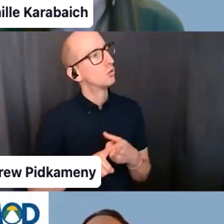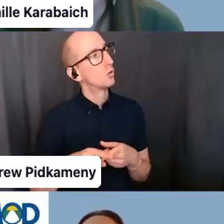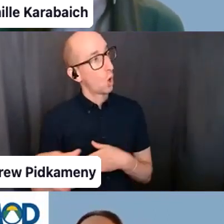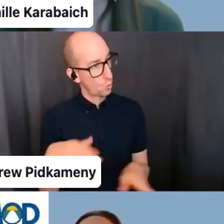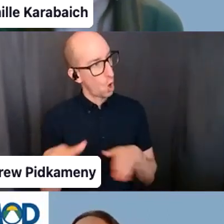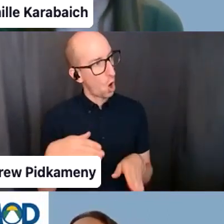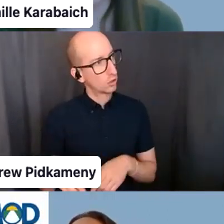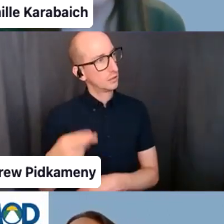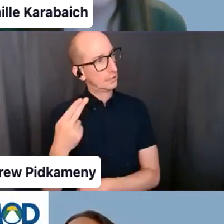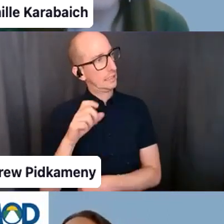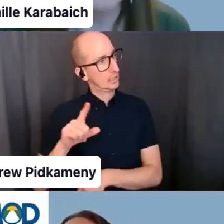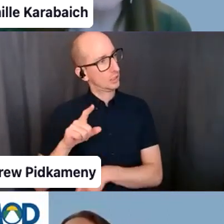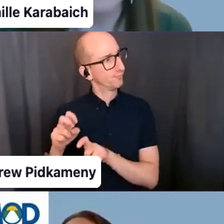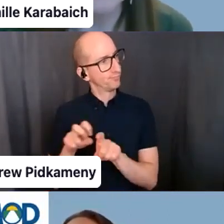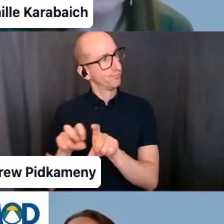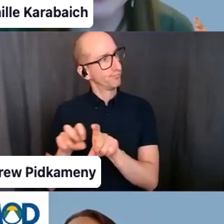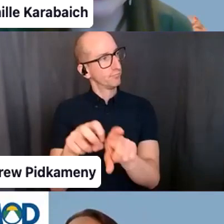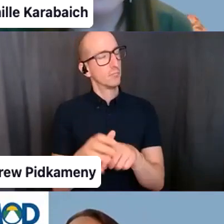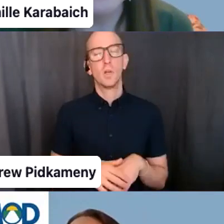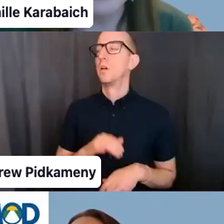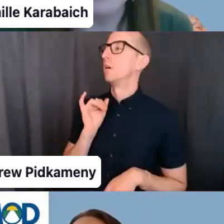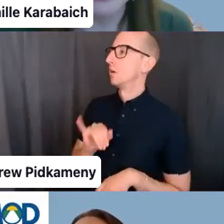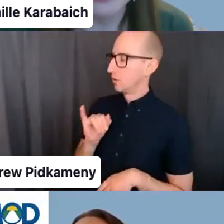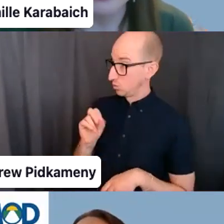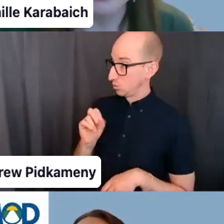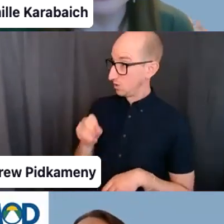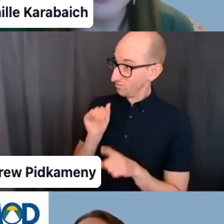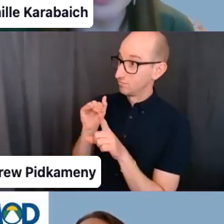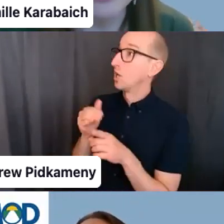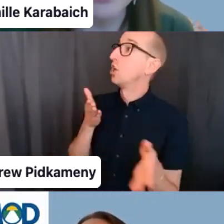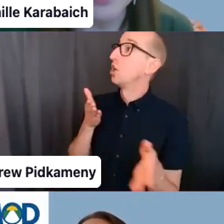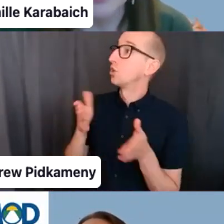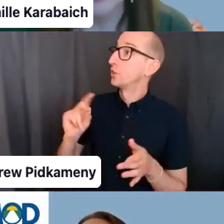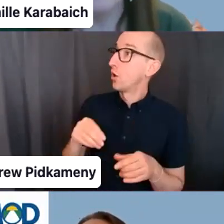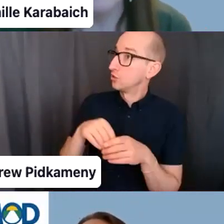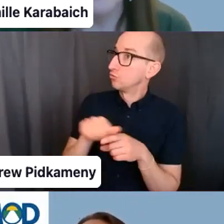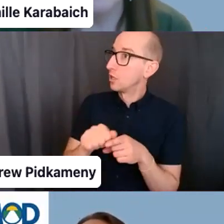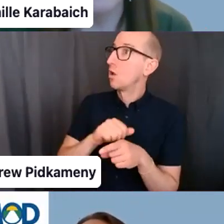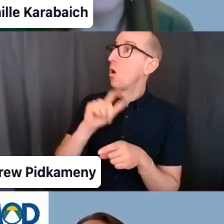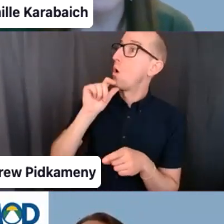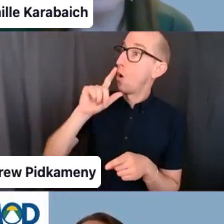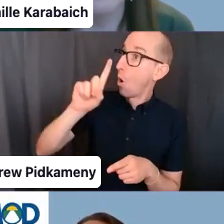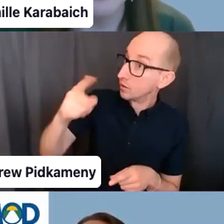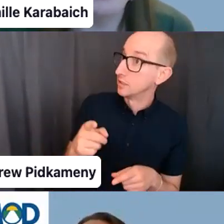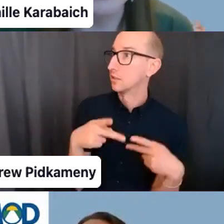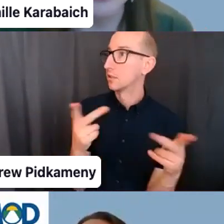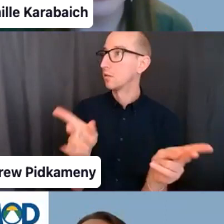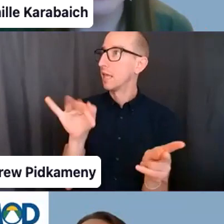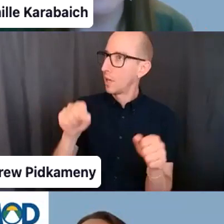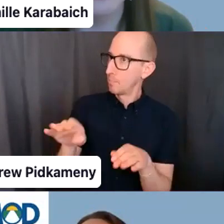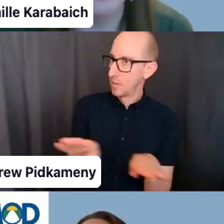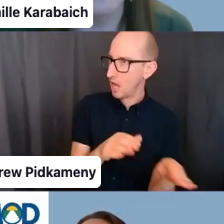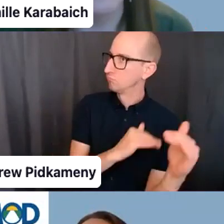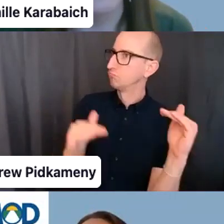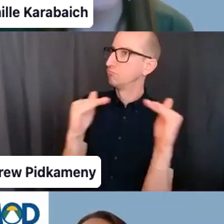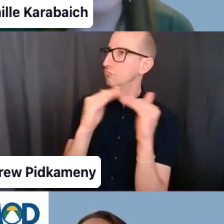heel. Okay, I'd like to remind you that service dogs in training are only allowed if they can behave and be kept under control as much as a fully trained